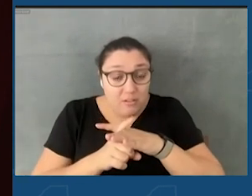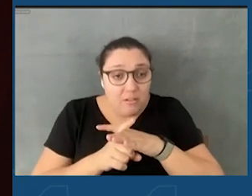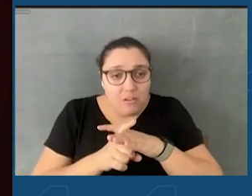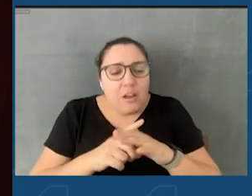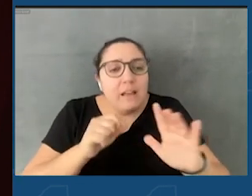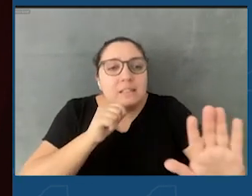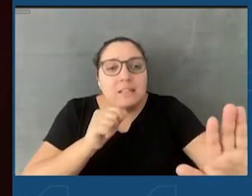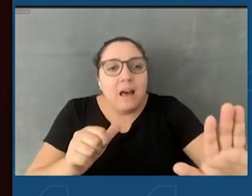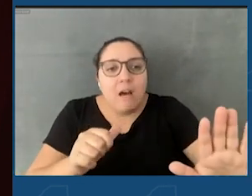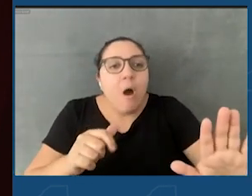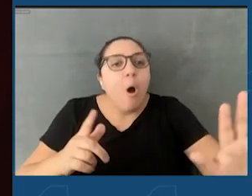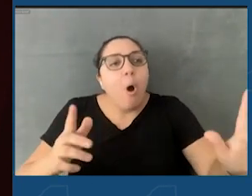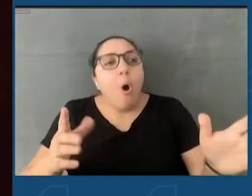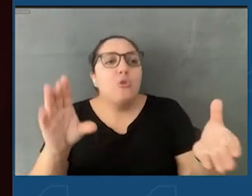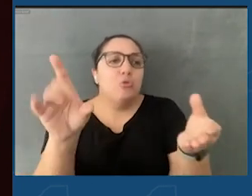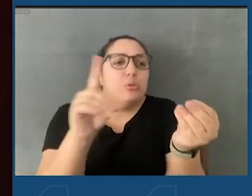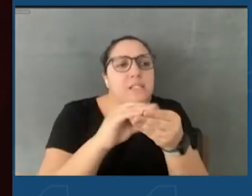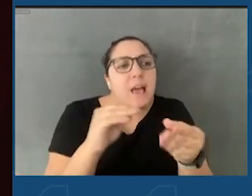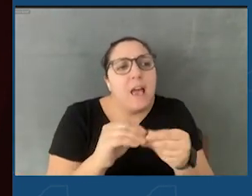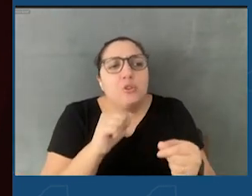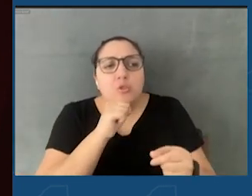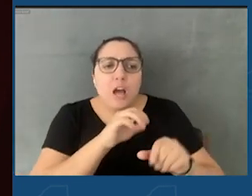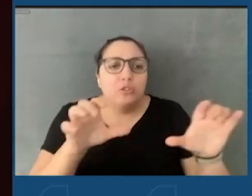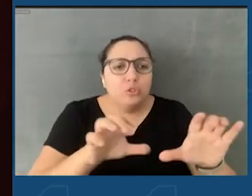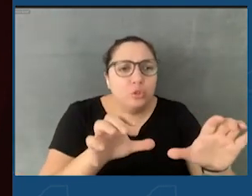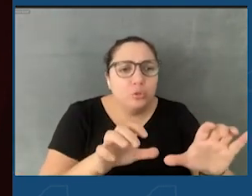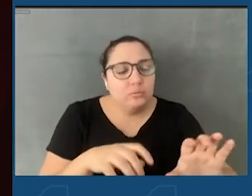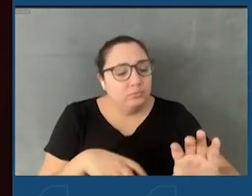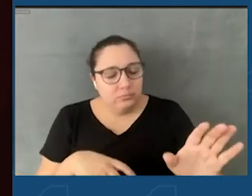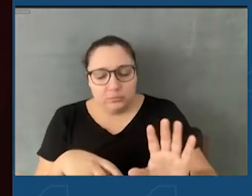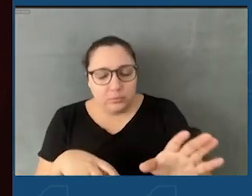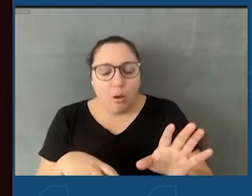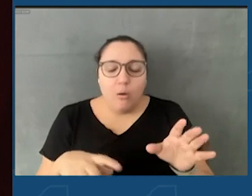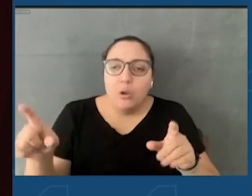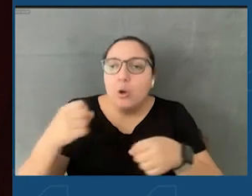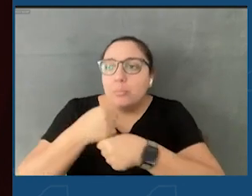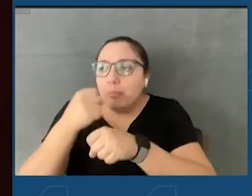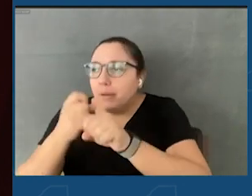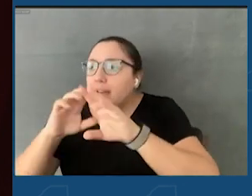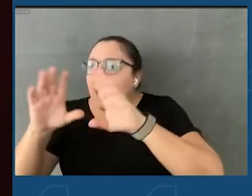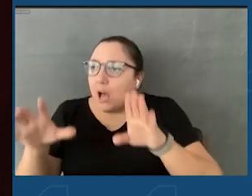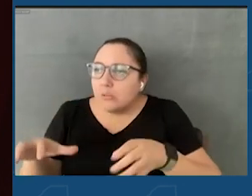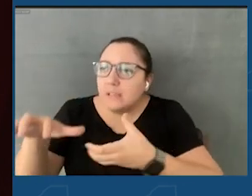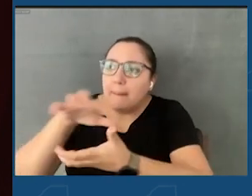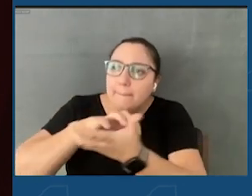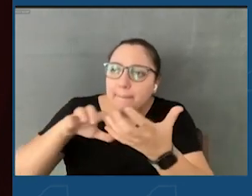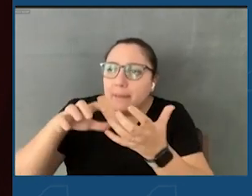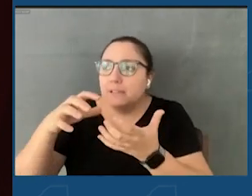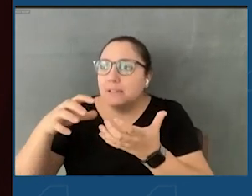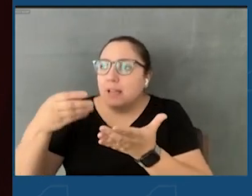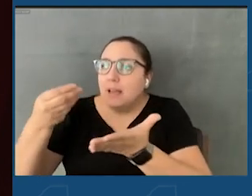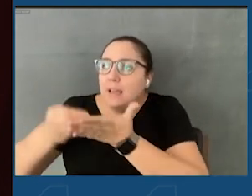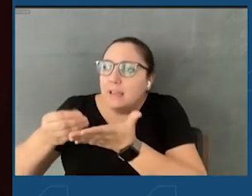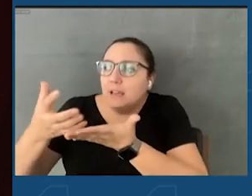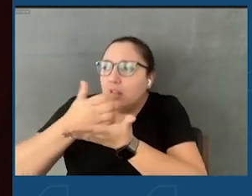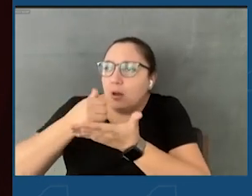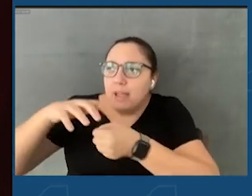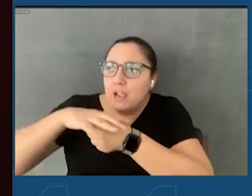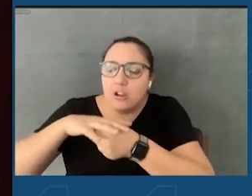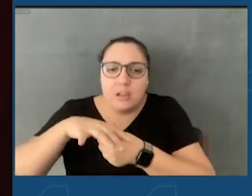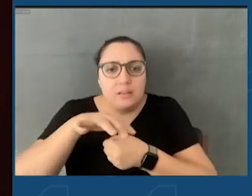than 1,000 units of market rate housing because, again, as wonderful as this place is, right, it